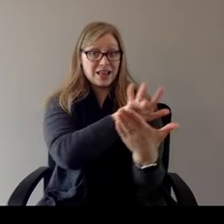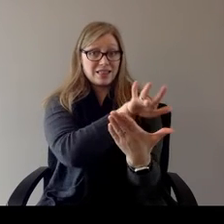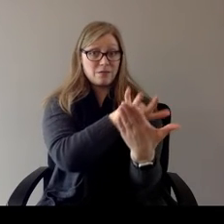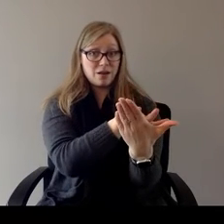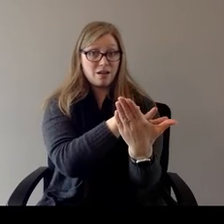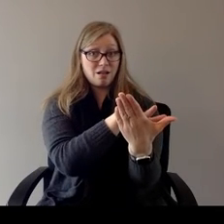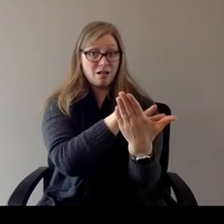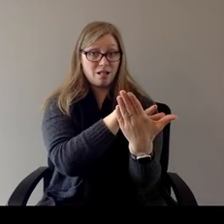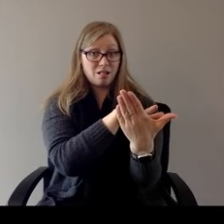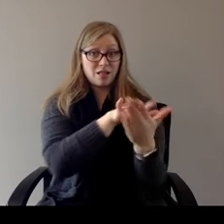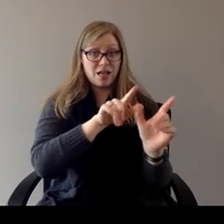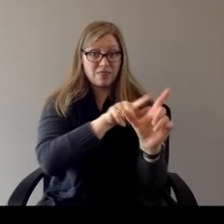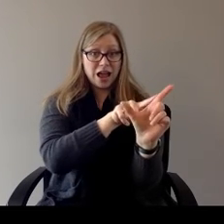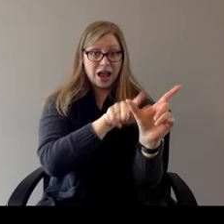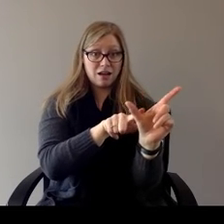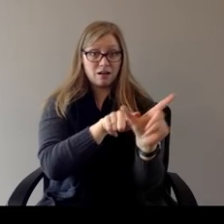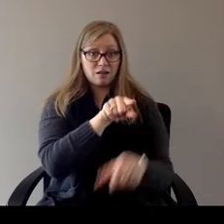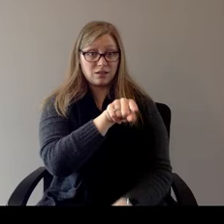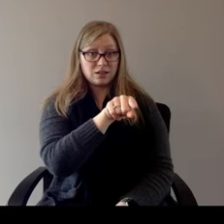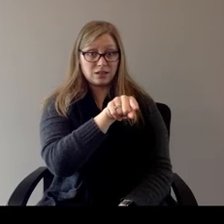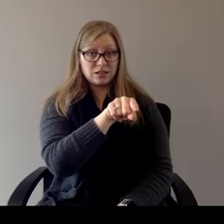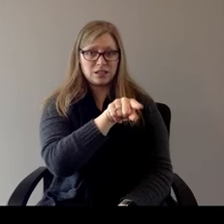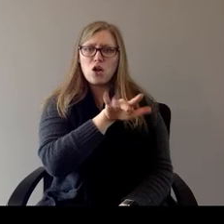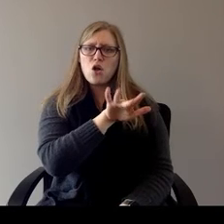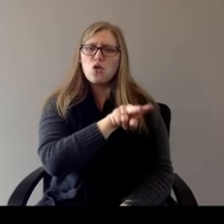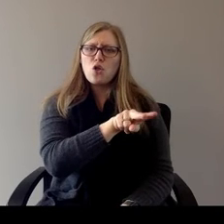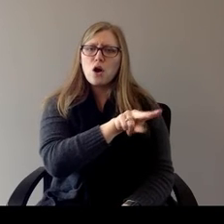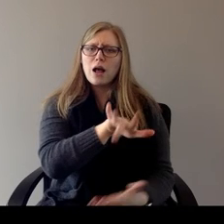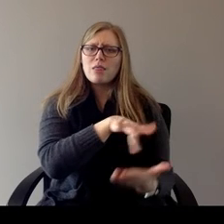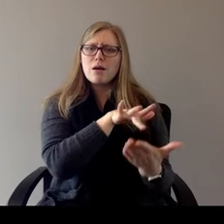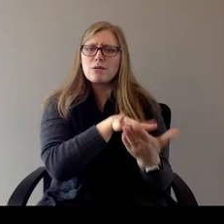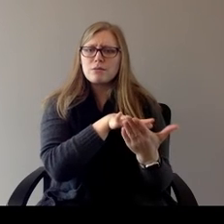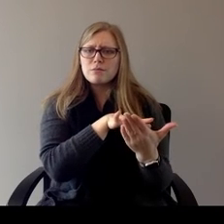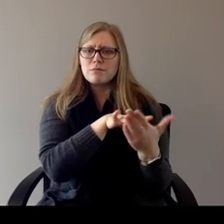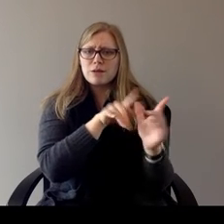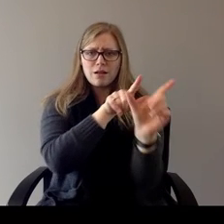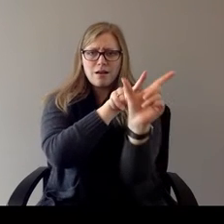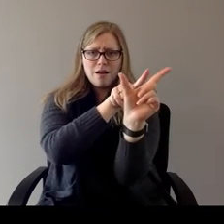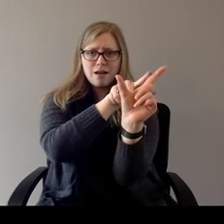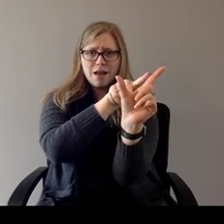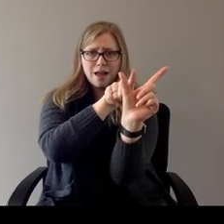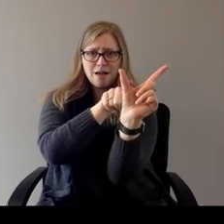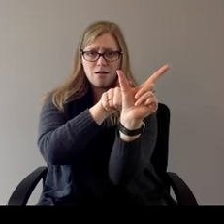if we look at this angle that's in the center here,